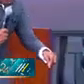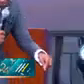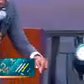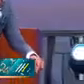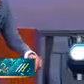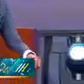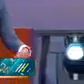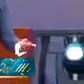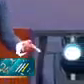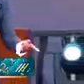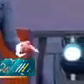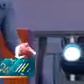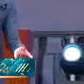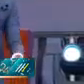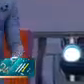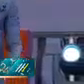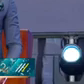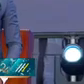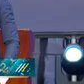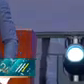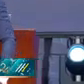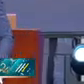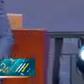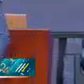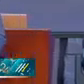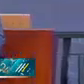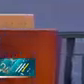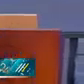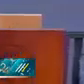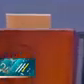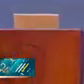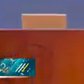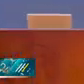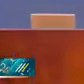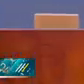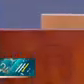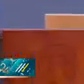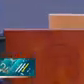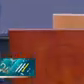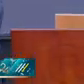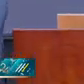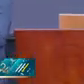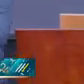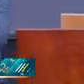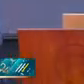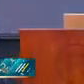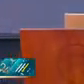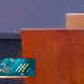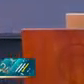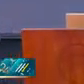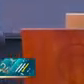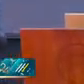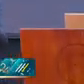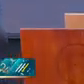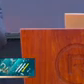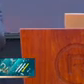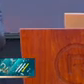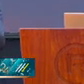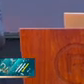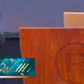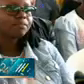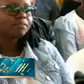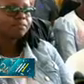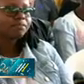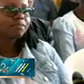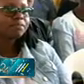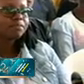car is a blessing he cannot see God in that car and so there is a generation that is looking